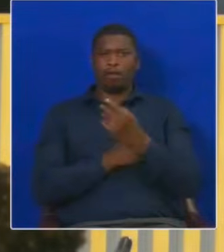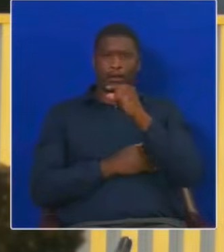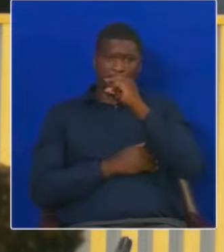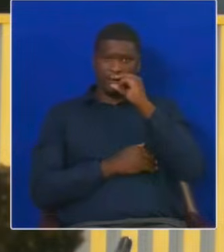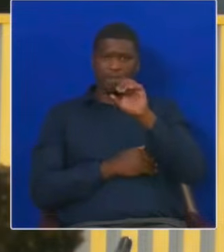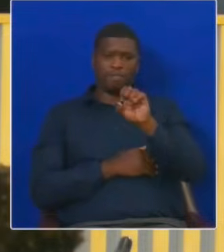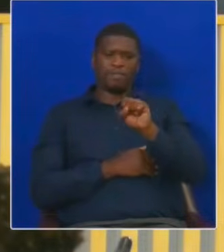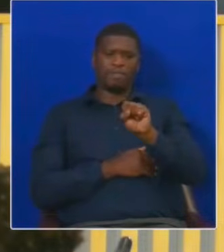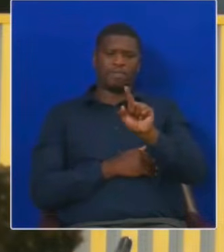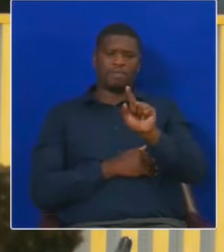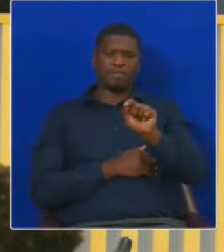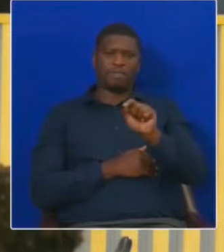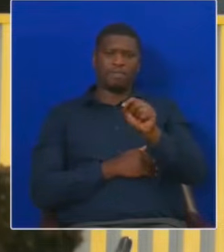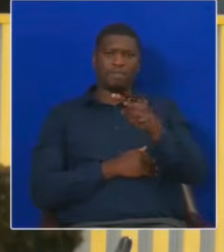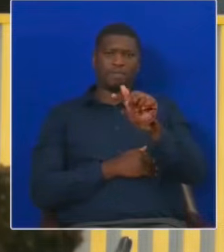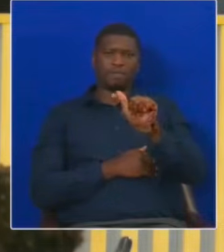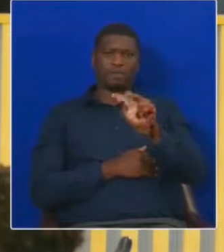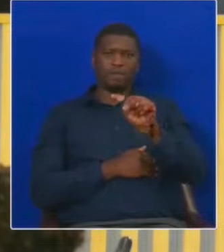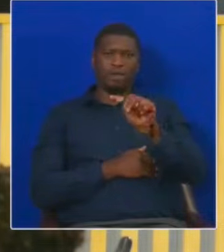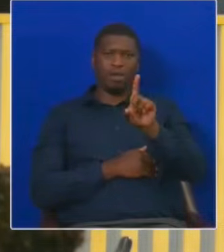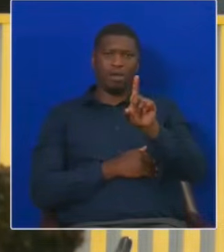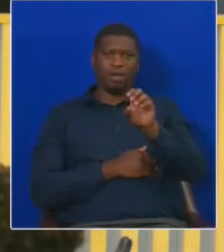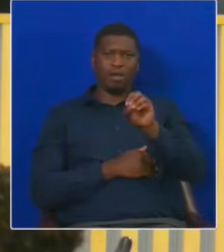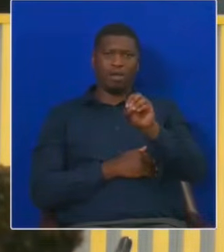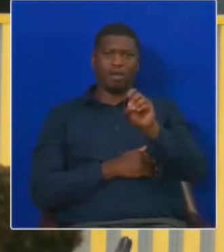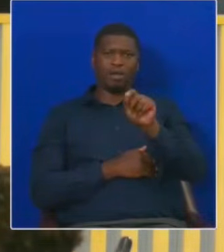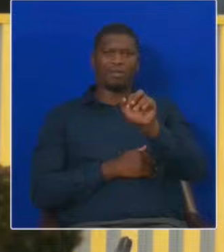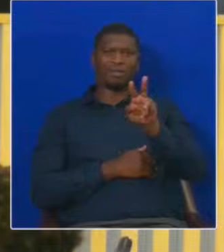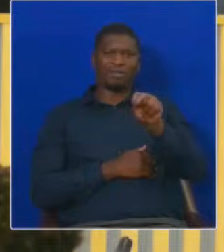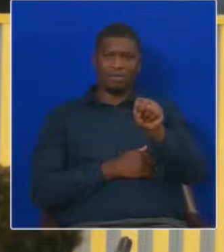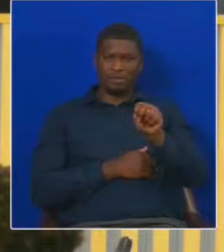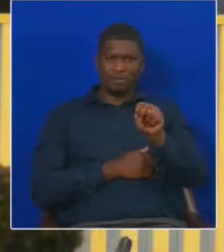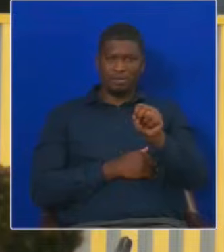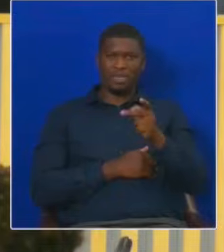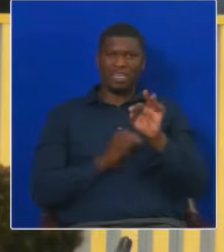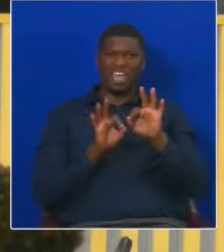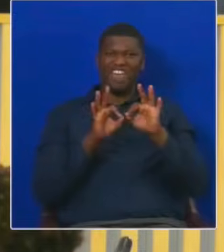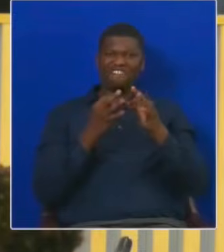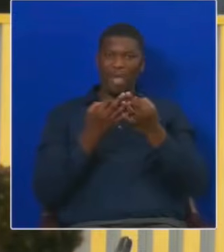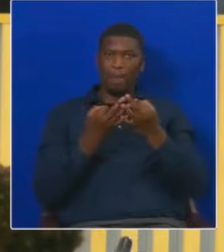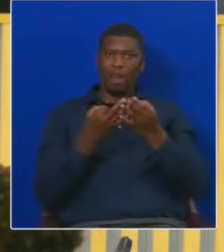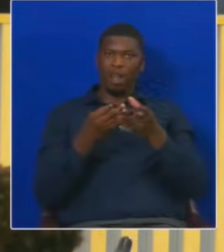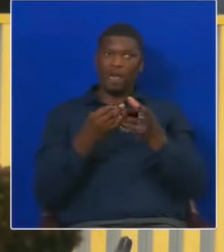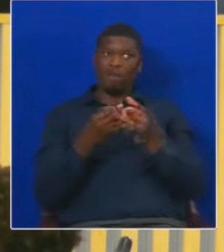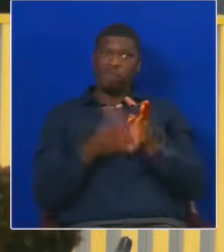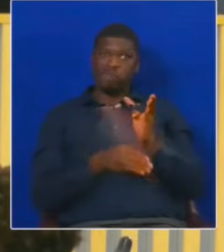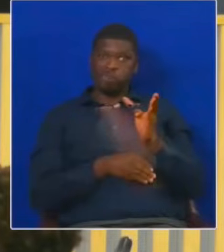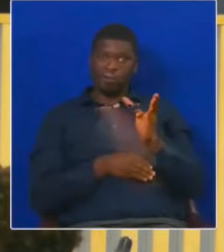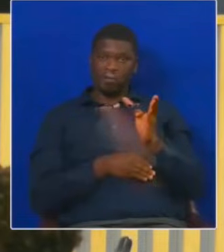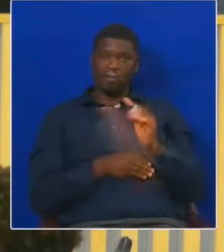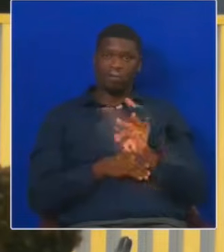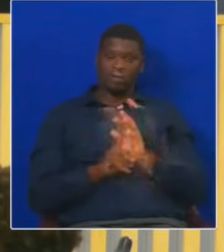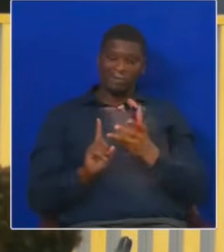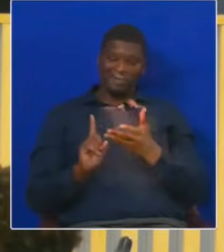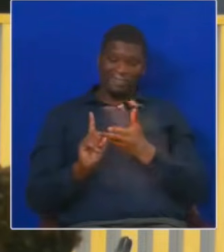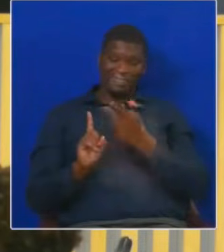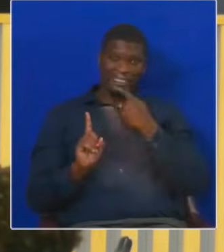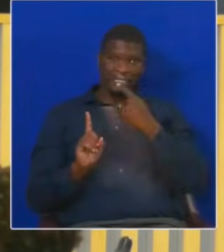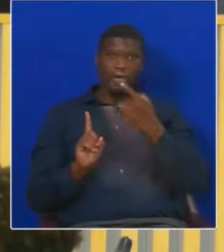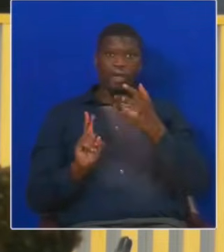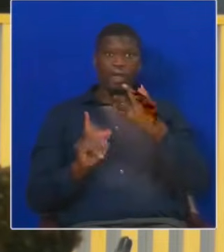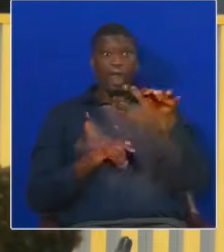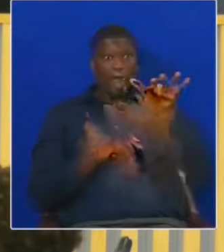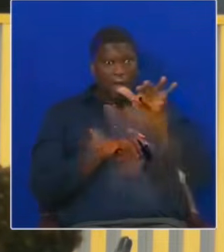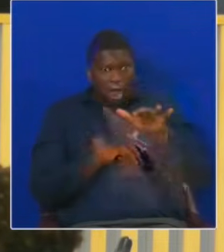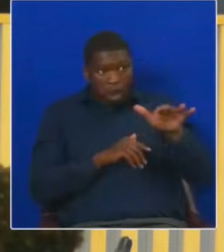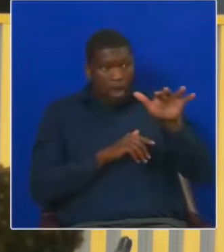relative. And she indicated that she is not well familiar with the place, but